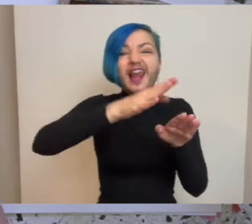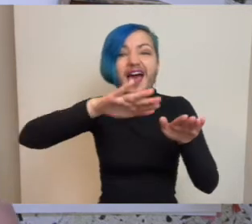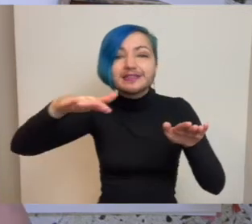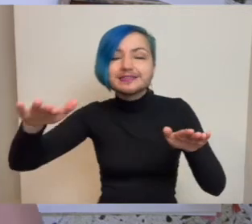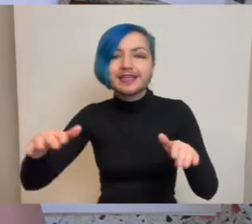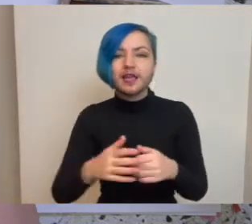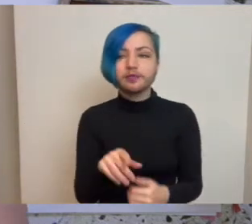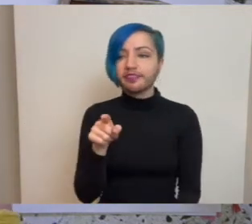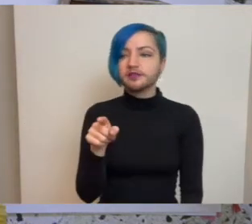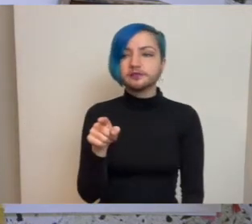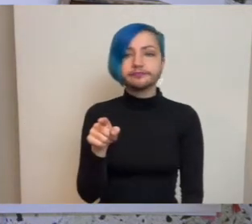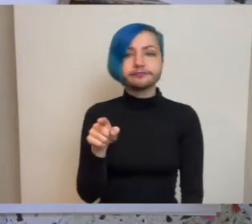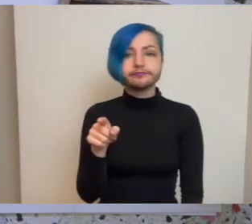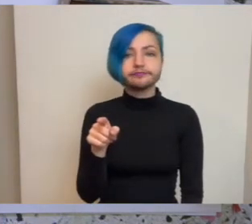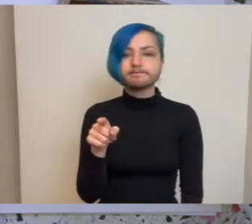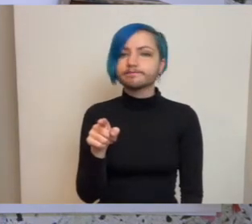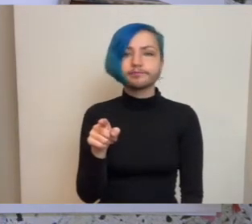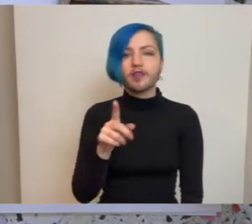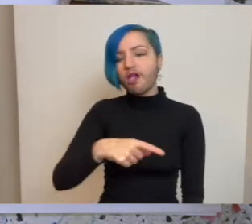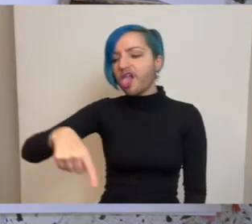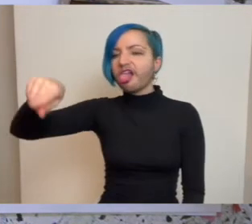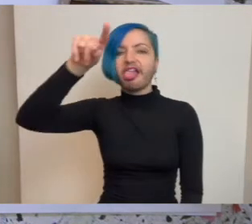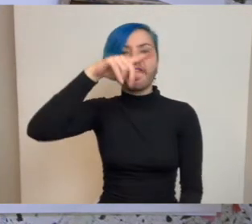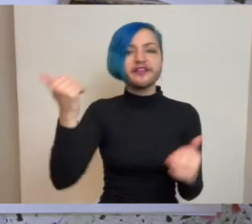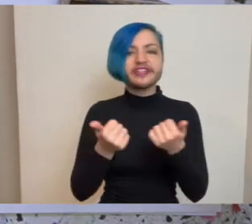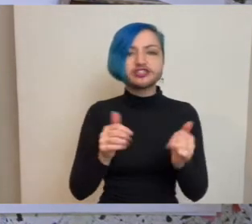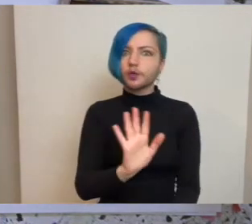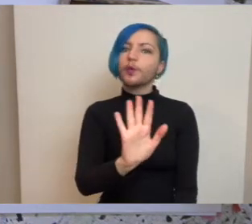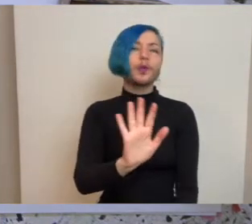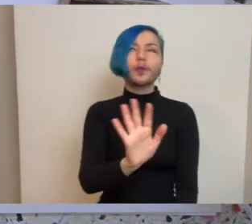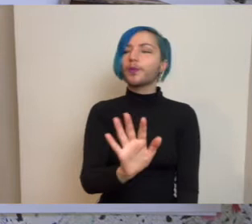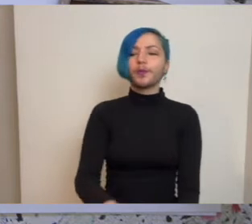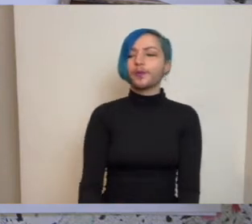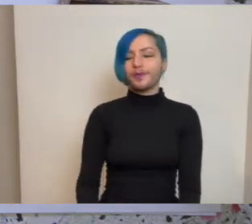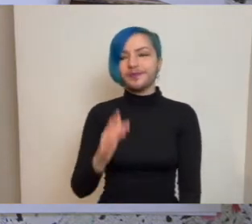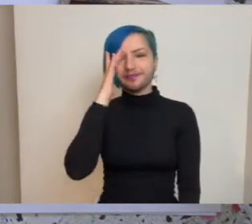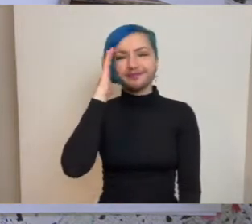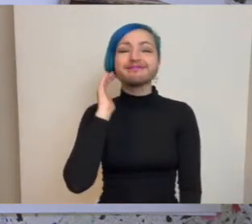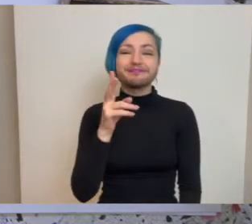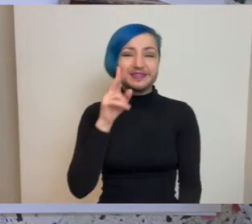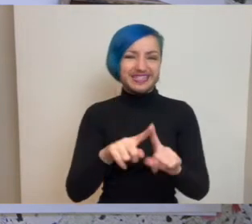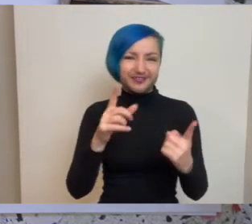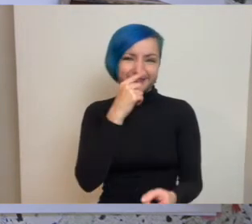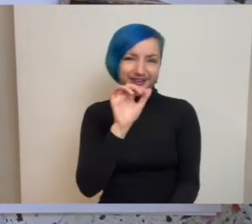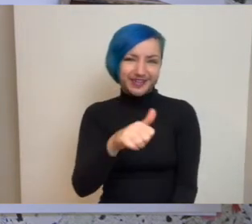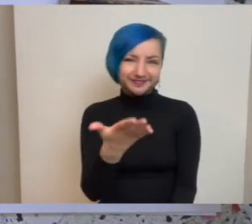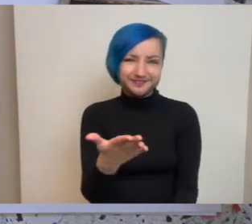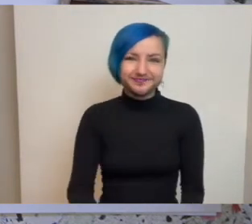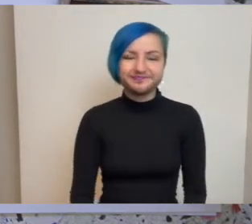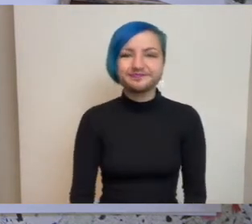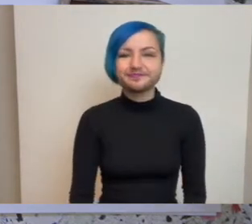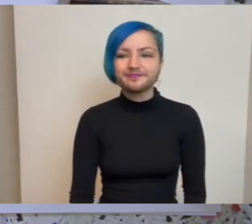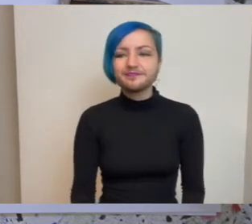You should not do this. Yeah, bam, bam, there we go, and done. Okay, so hopefully you can see the difference between the two,